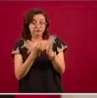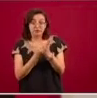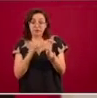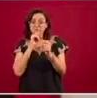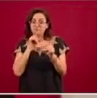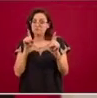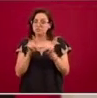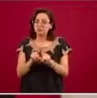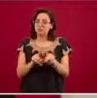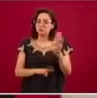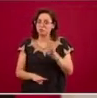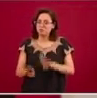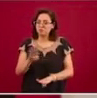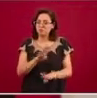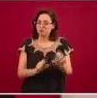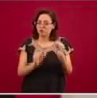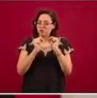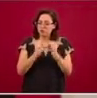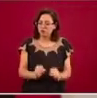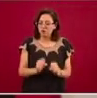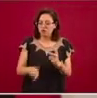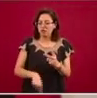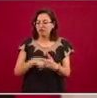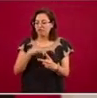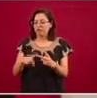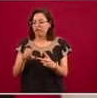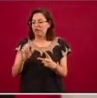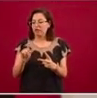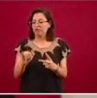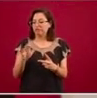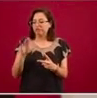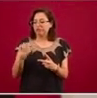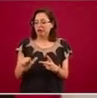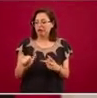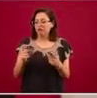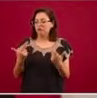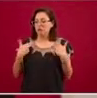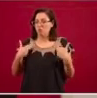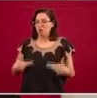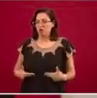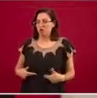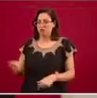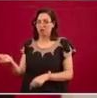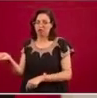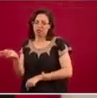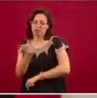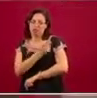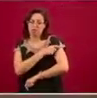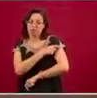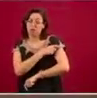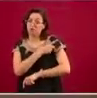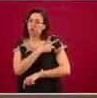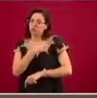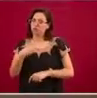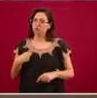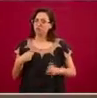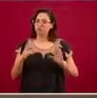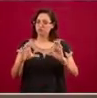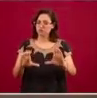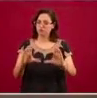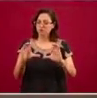there are certain concerns that have to be resolved first and certain trials that have to be carried out, especially regarding